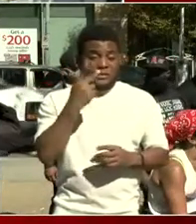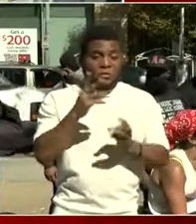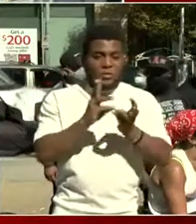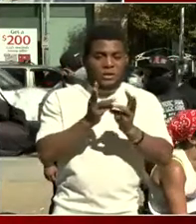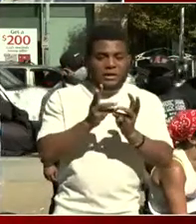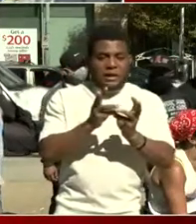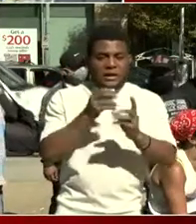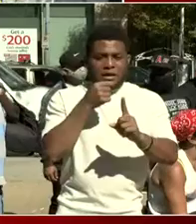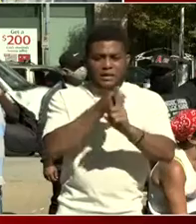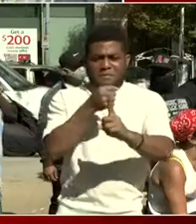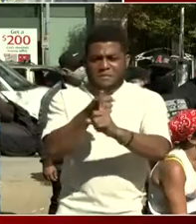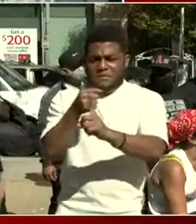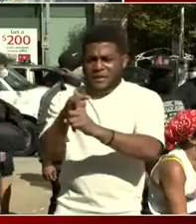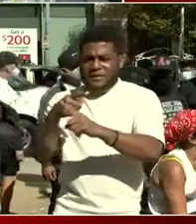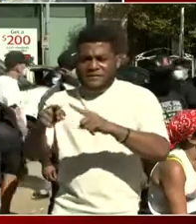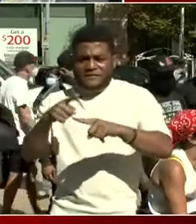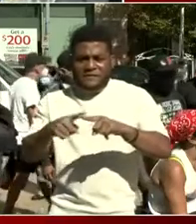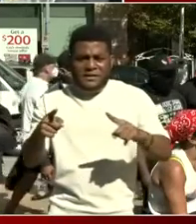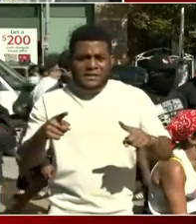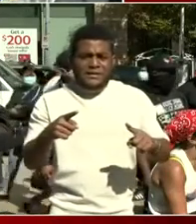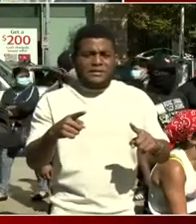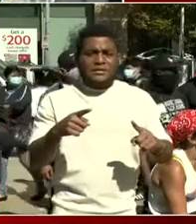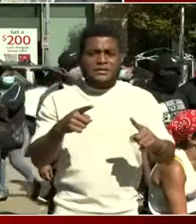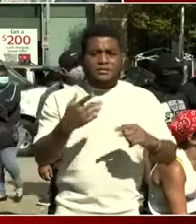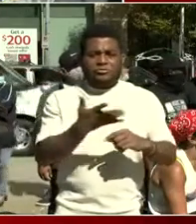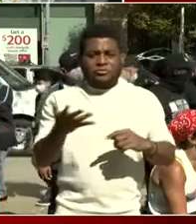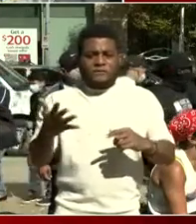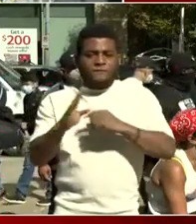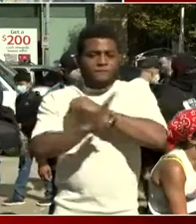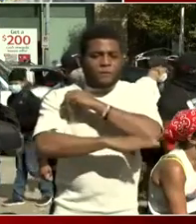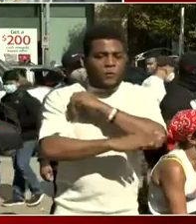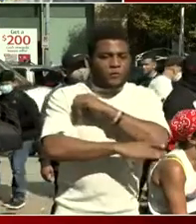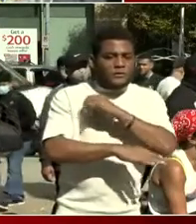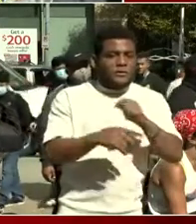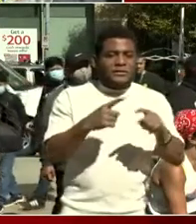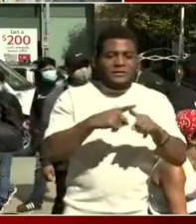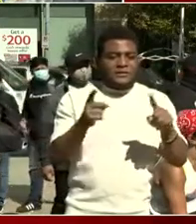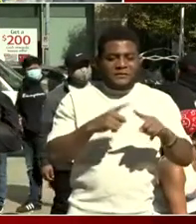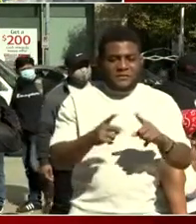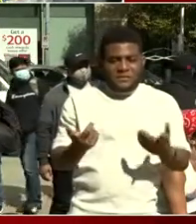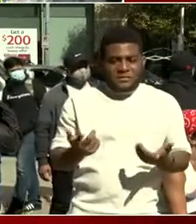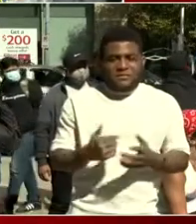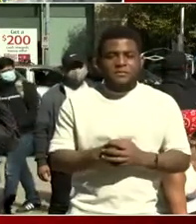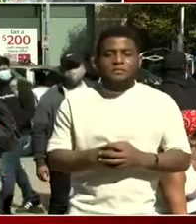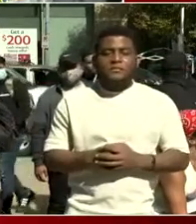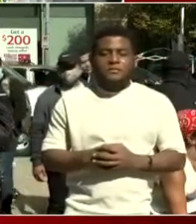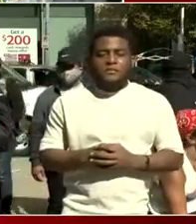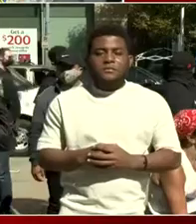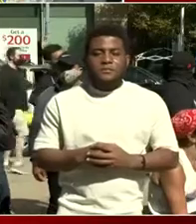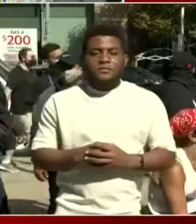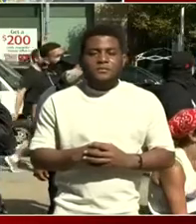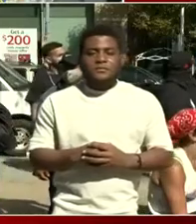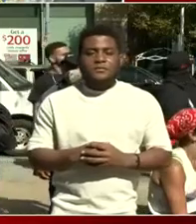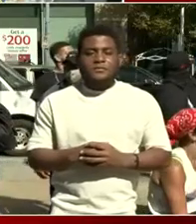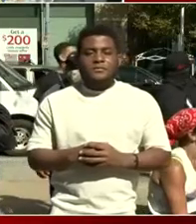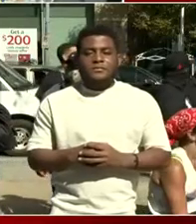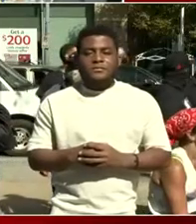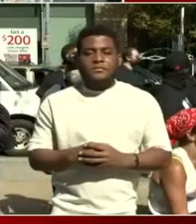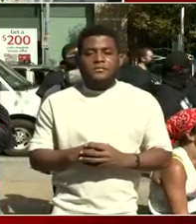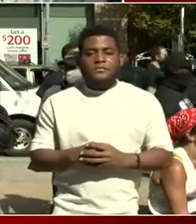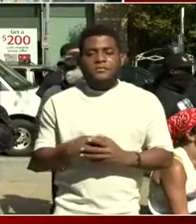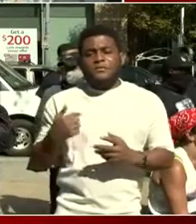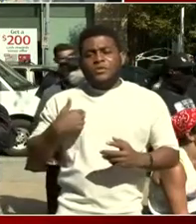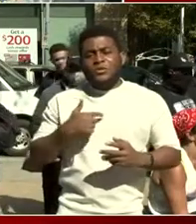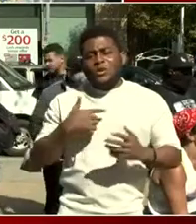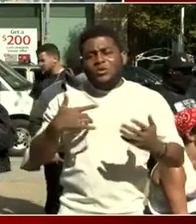in the fall, but that's also a concern for us, is this fall into winter time in